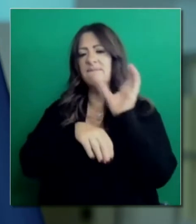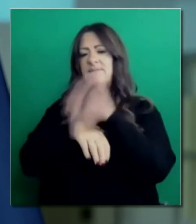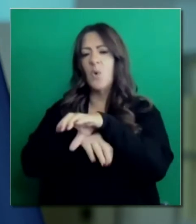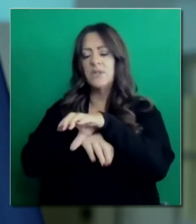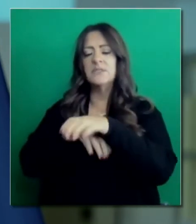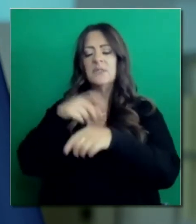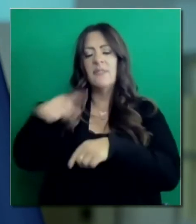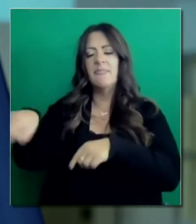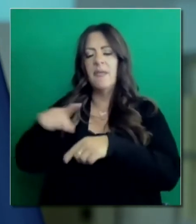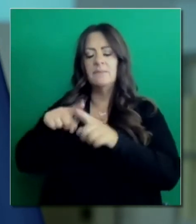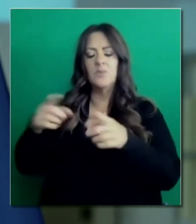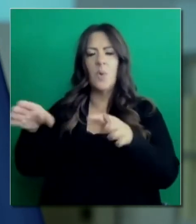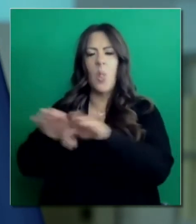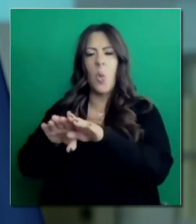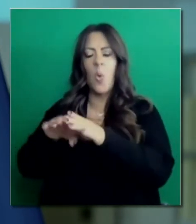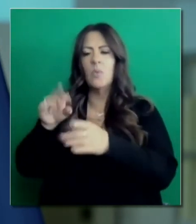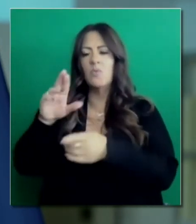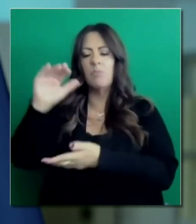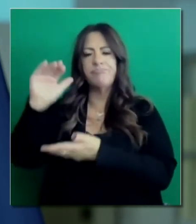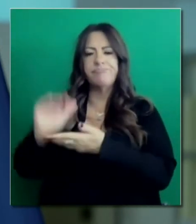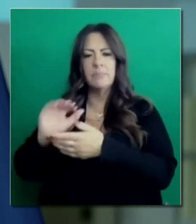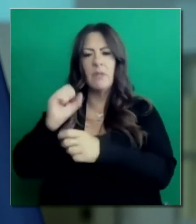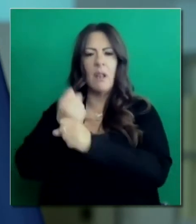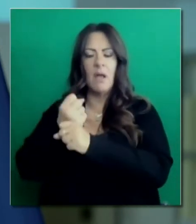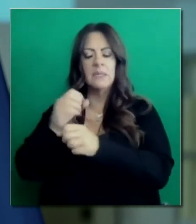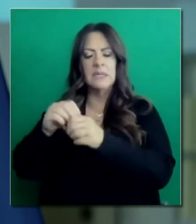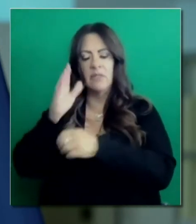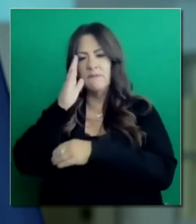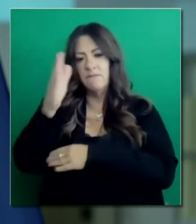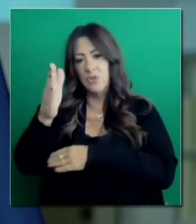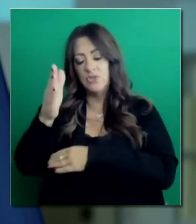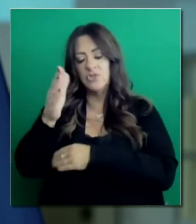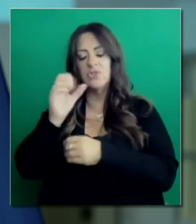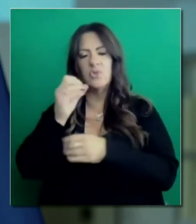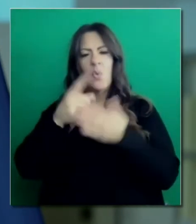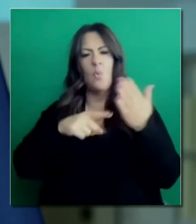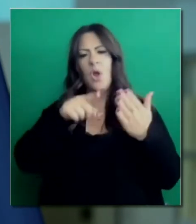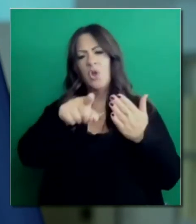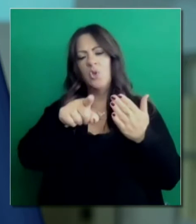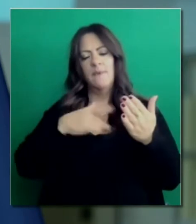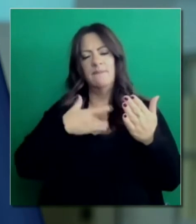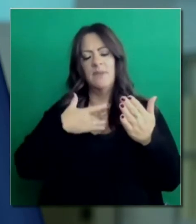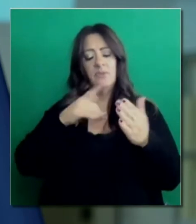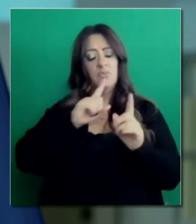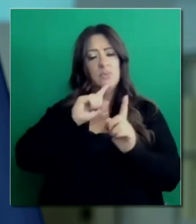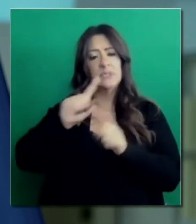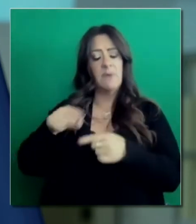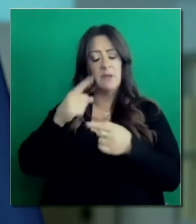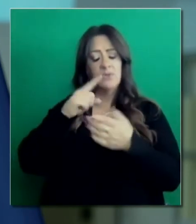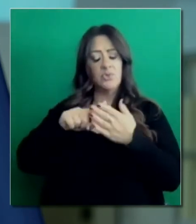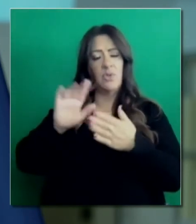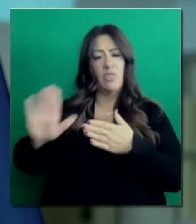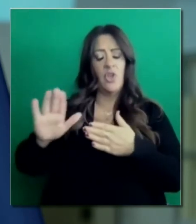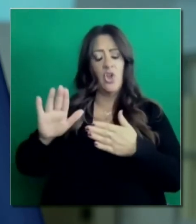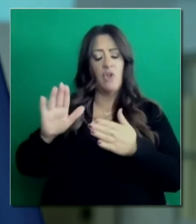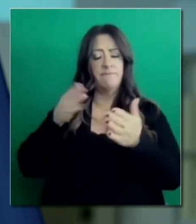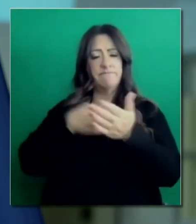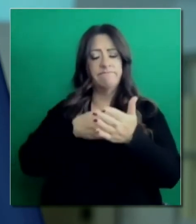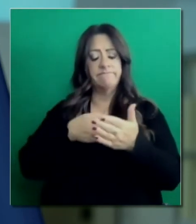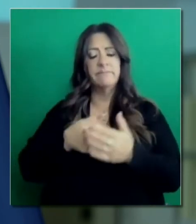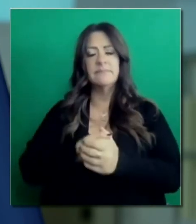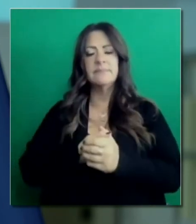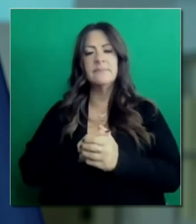and unjustified lockdowns in the future. What is your response to that? The second question is vaccine related. In Placer County,